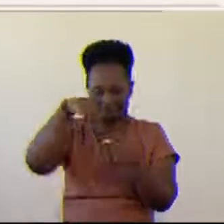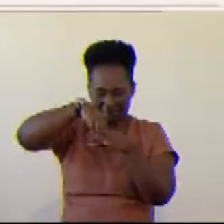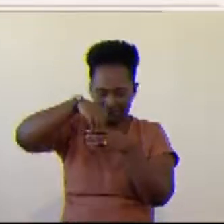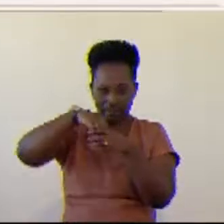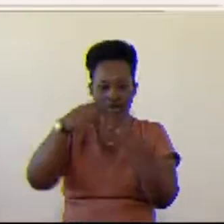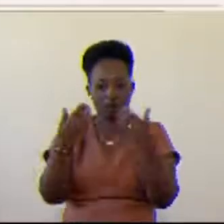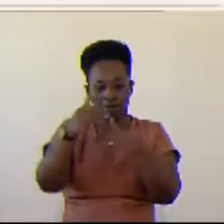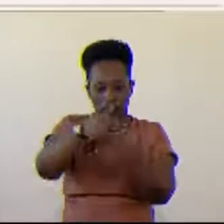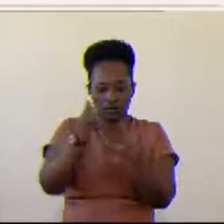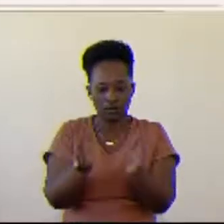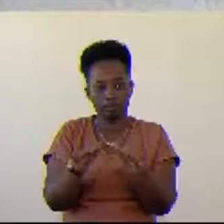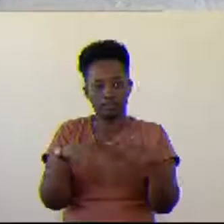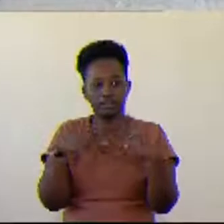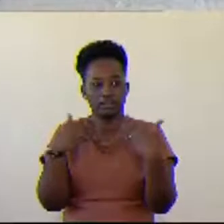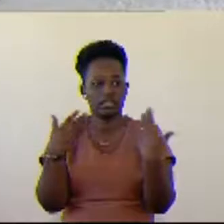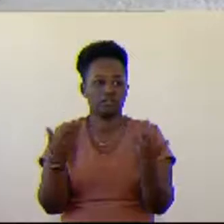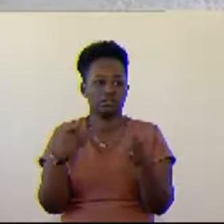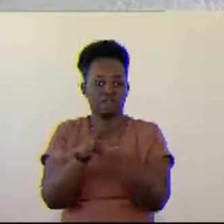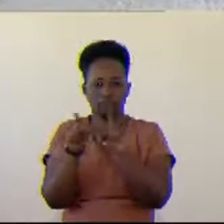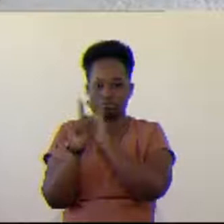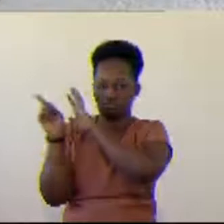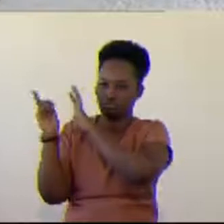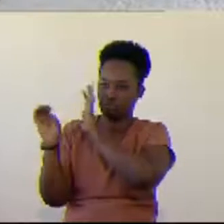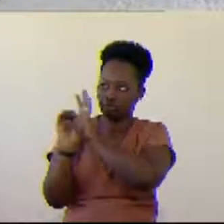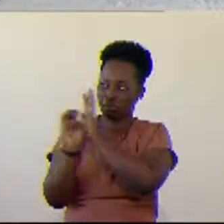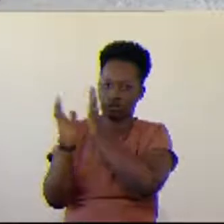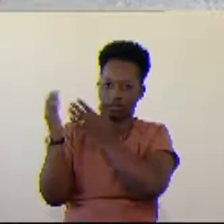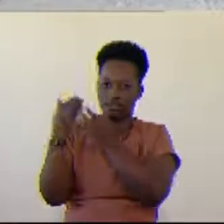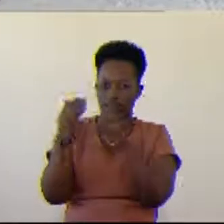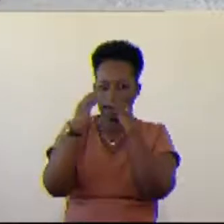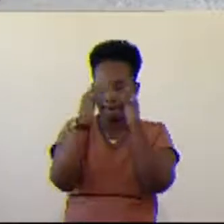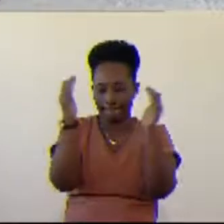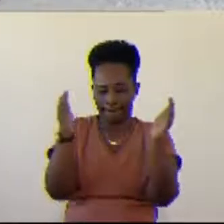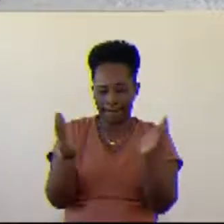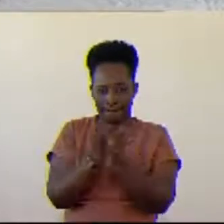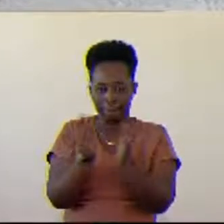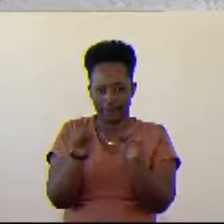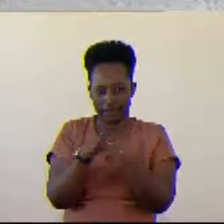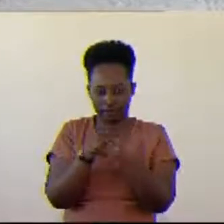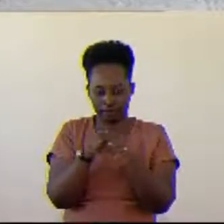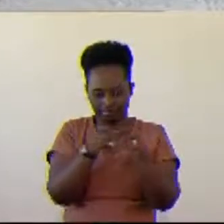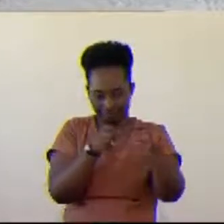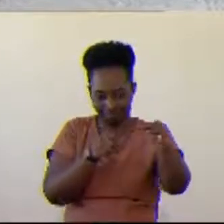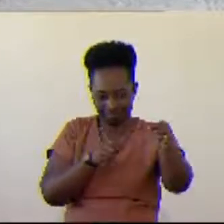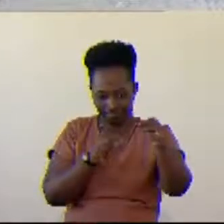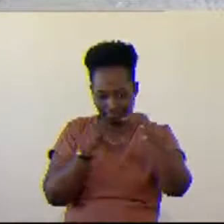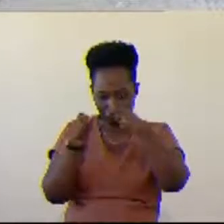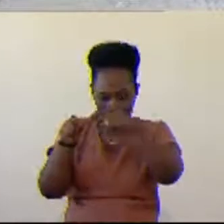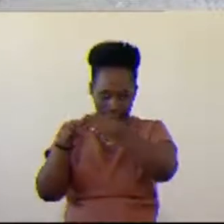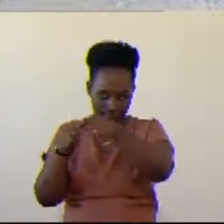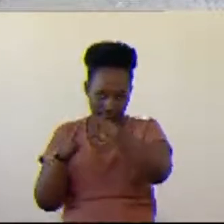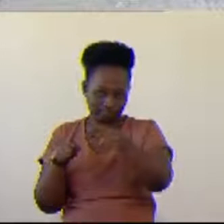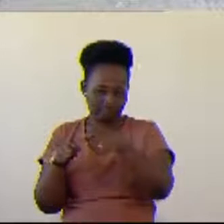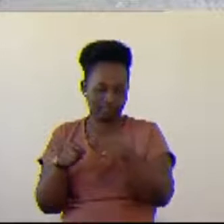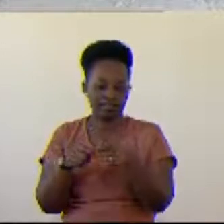or a cube, I mean this. So if you join this corner, this vertex to the opposite vertex, and this to the